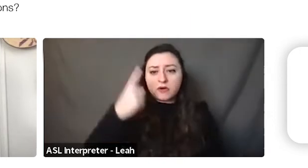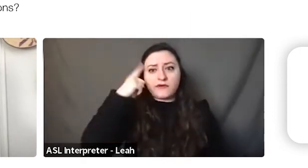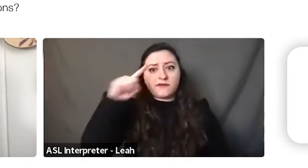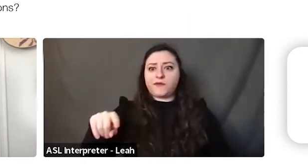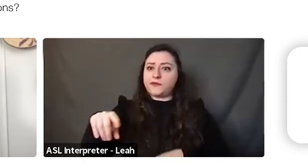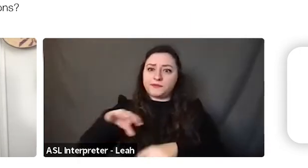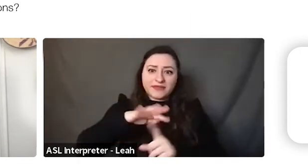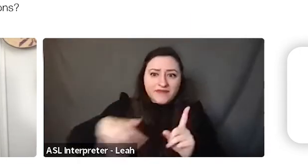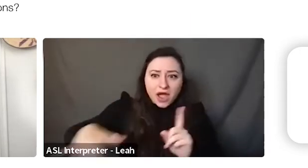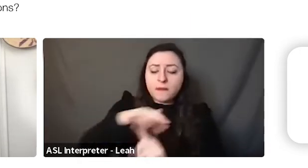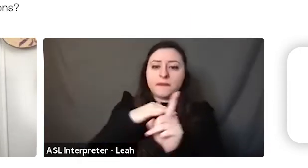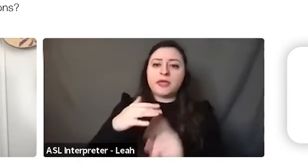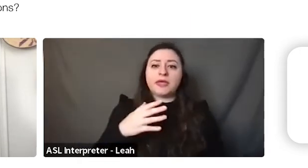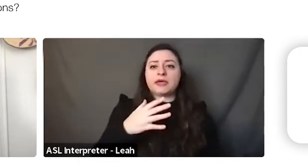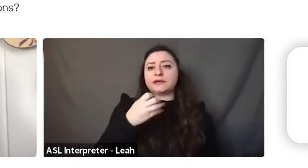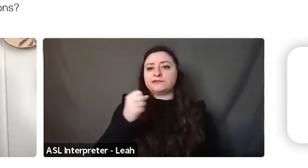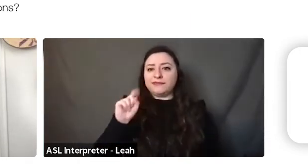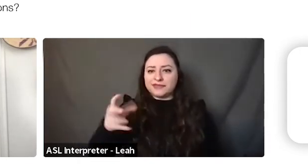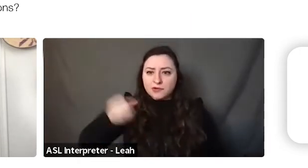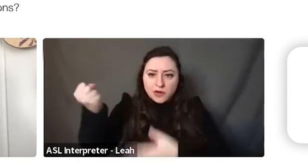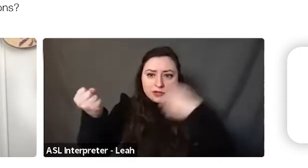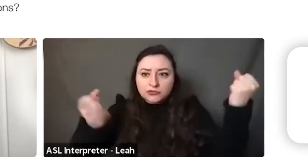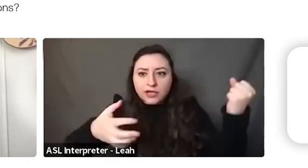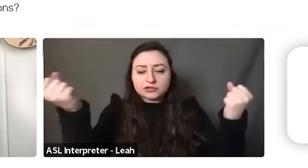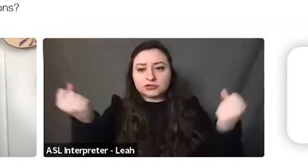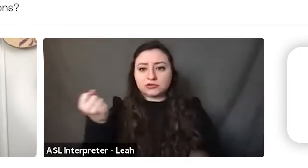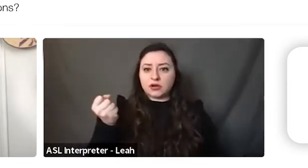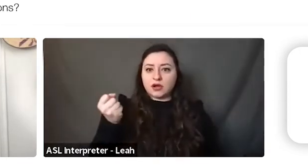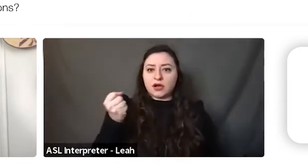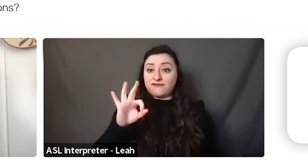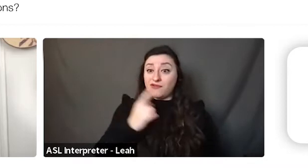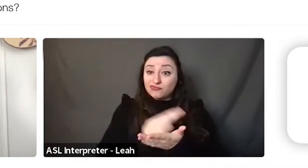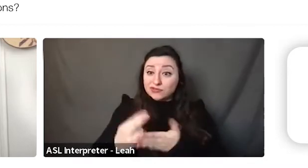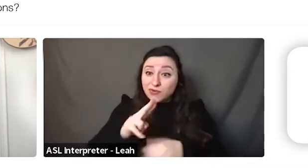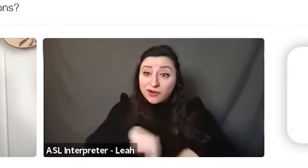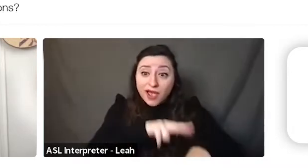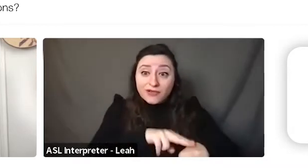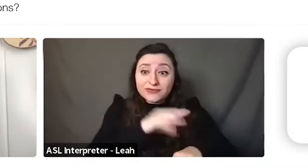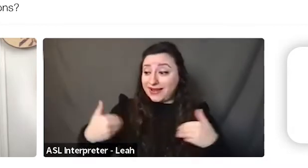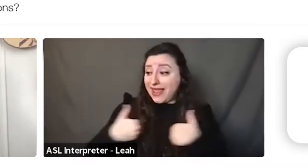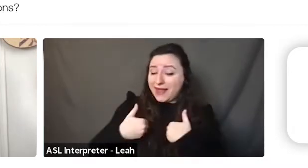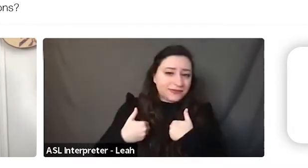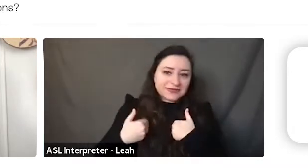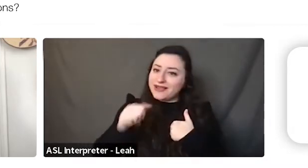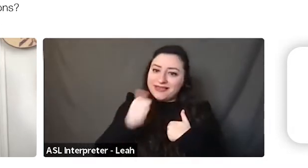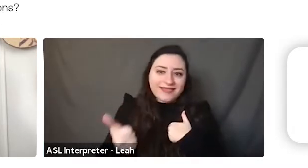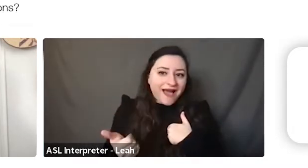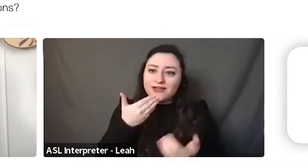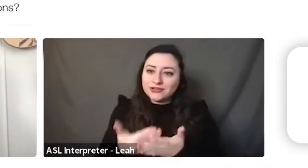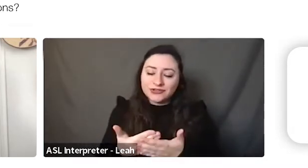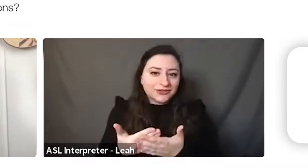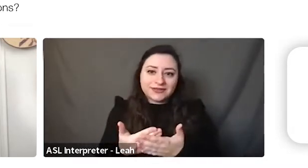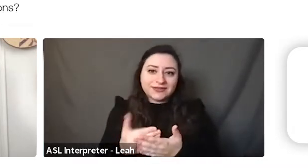reinforcing this sort of extraction of resources and animals that has not been sustainable and has not been